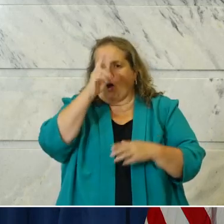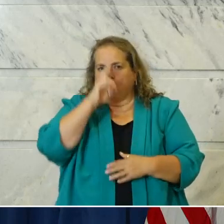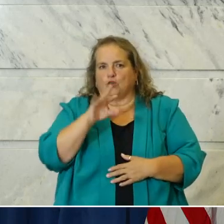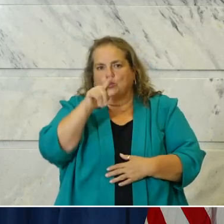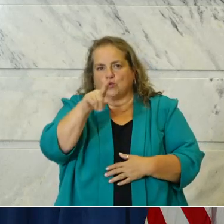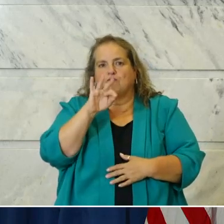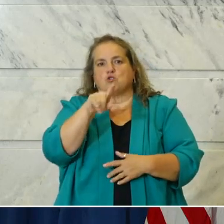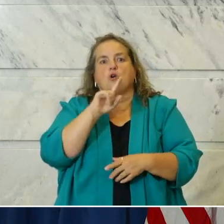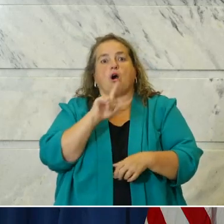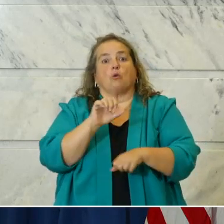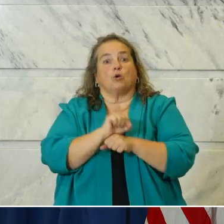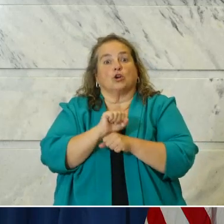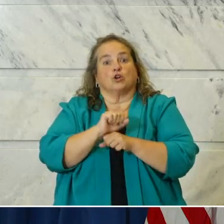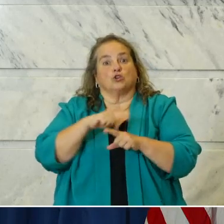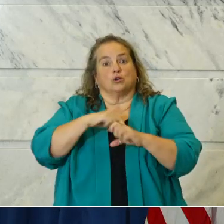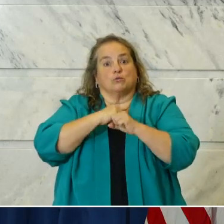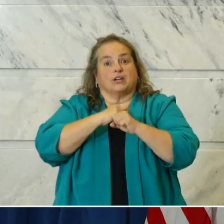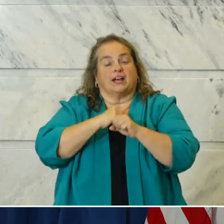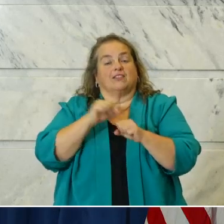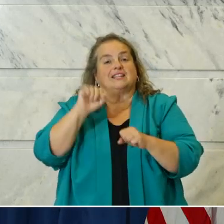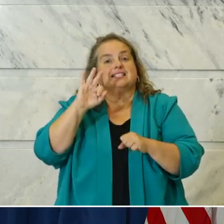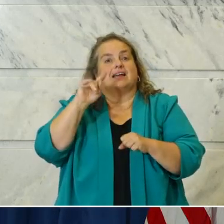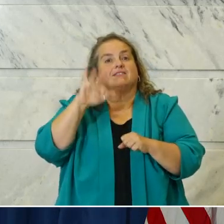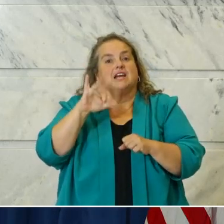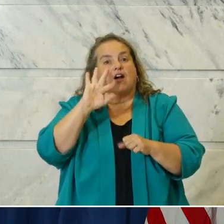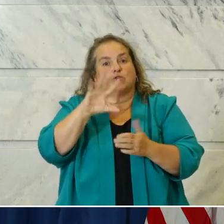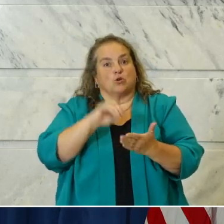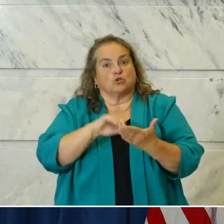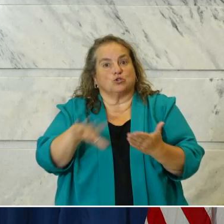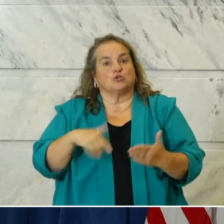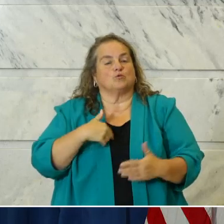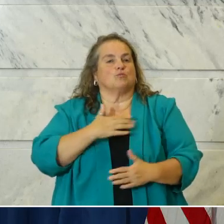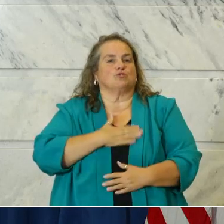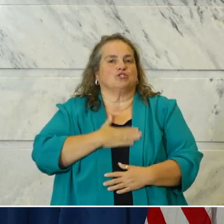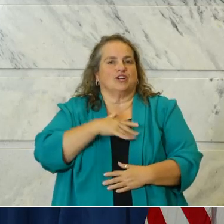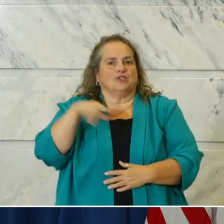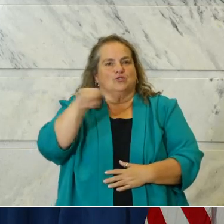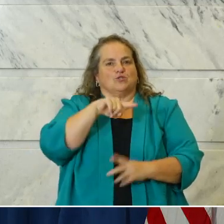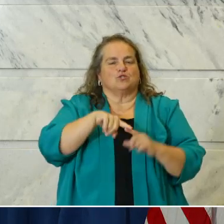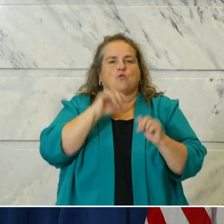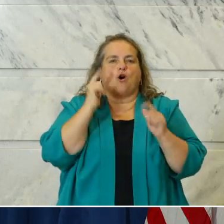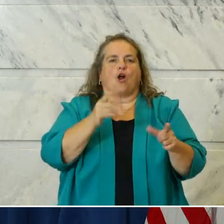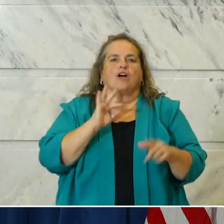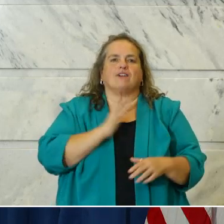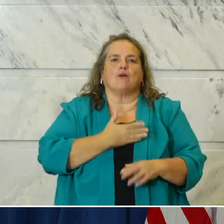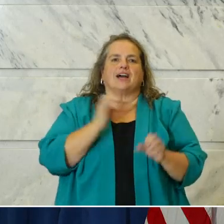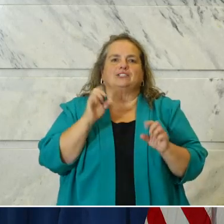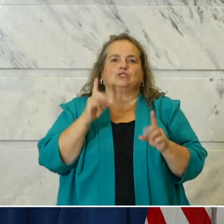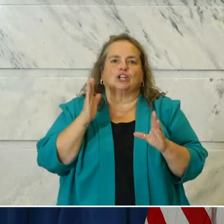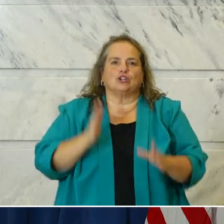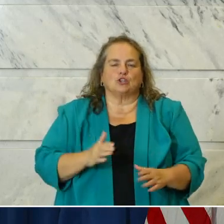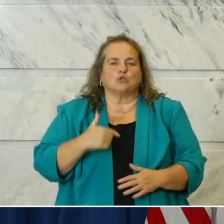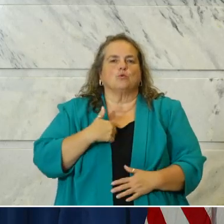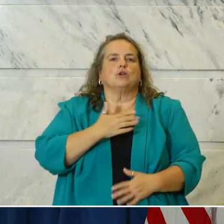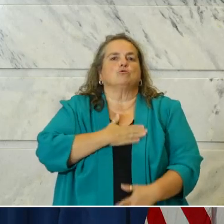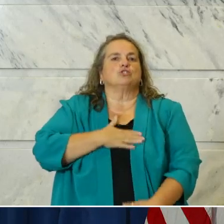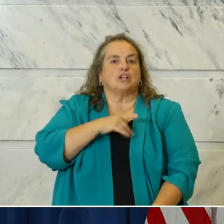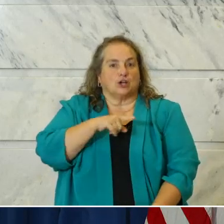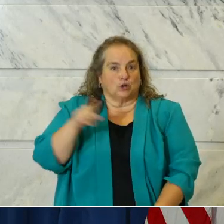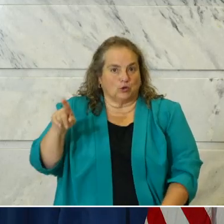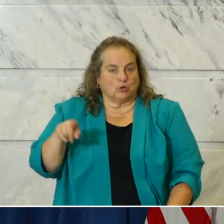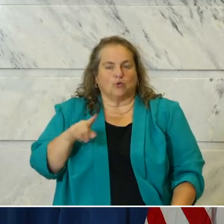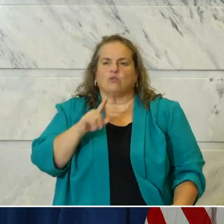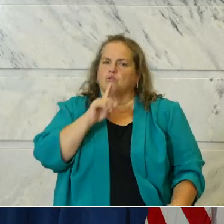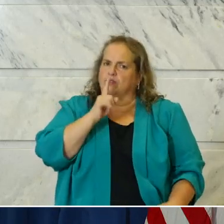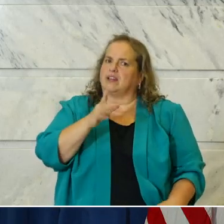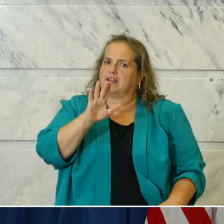working to protect the safety of your students. We appreciate you. To all of our educators, we appreciate you. Oh,